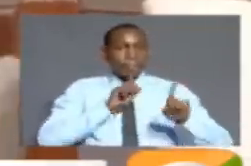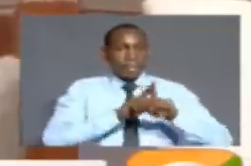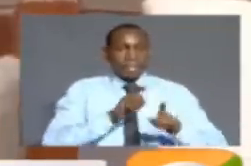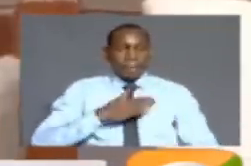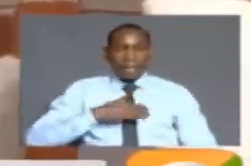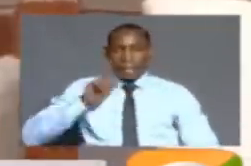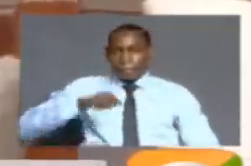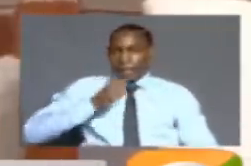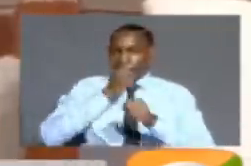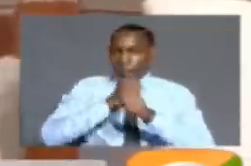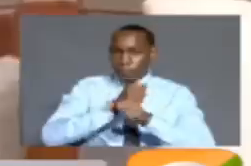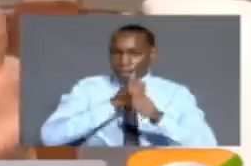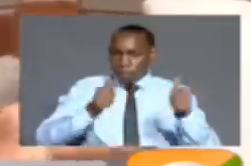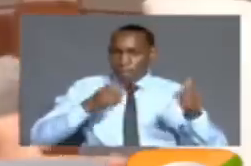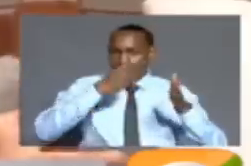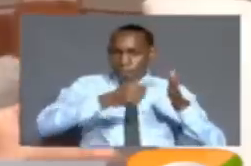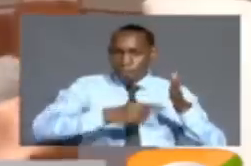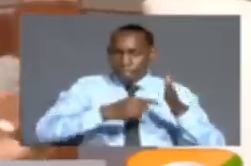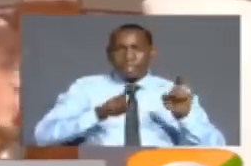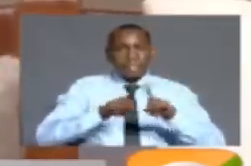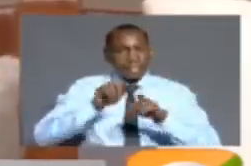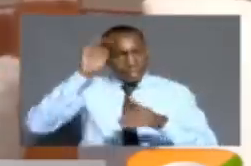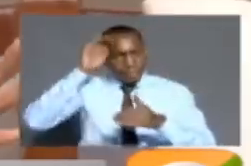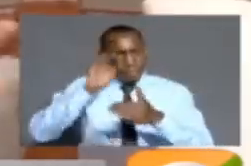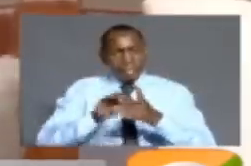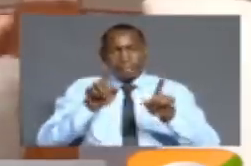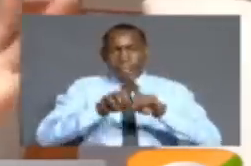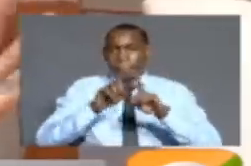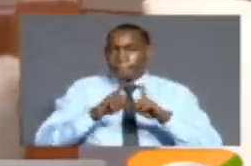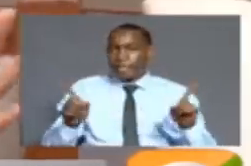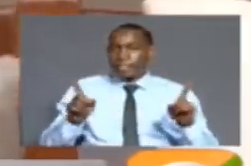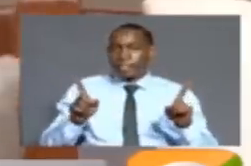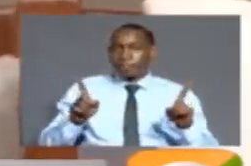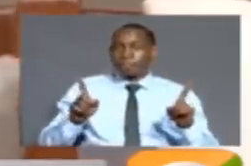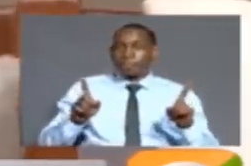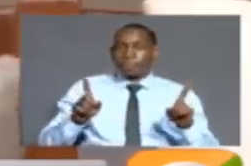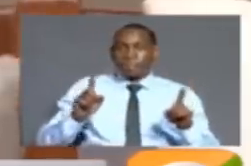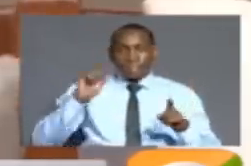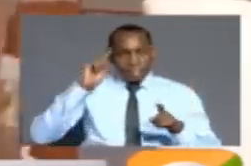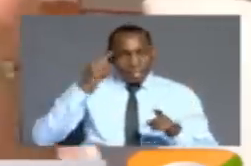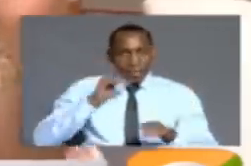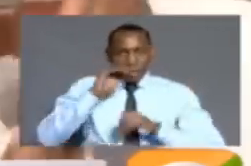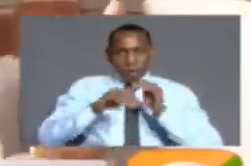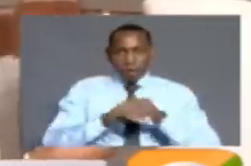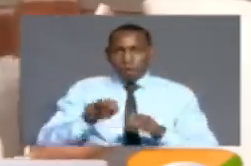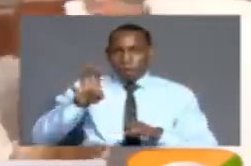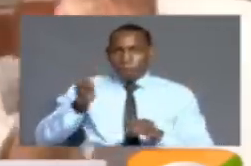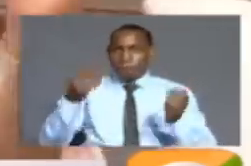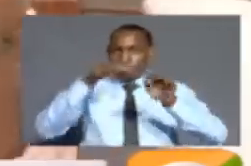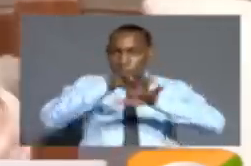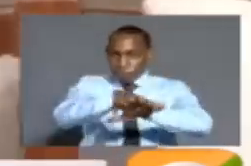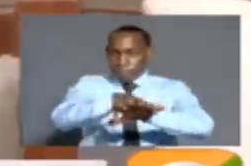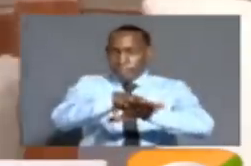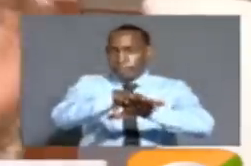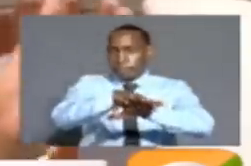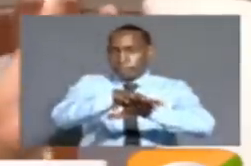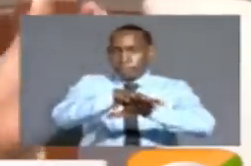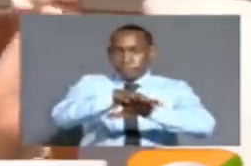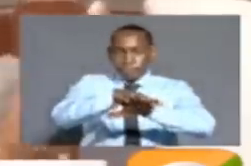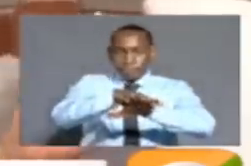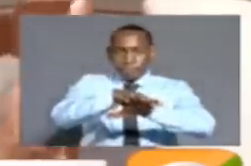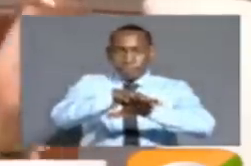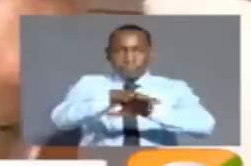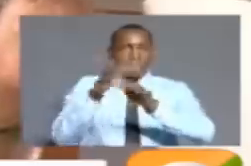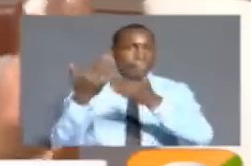get it right yeah. in manufacturing, and I truly believe that. However, I think they are all sort of interconnected. We need, like I talked a